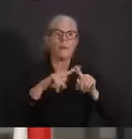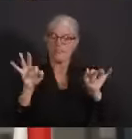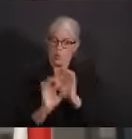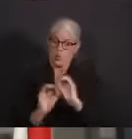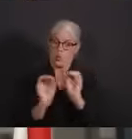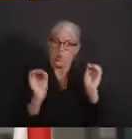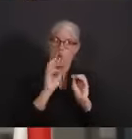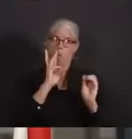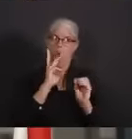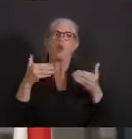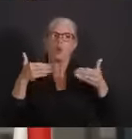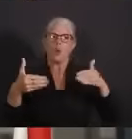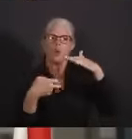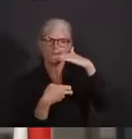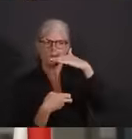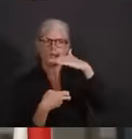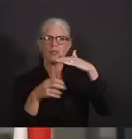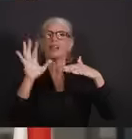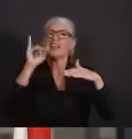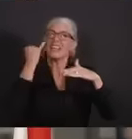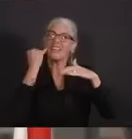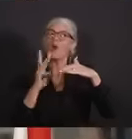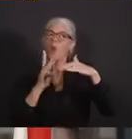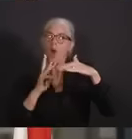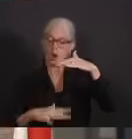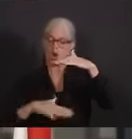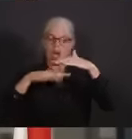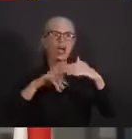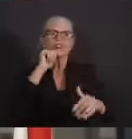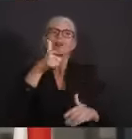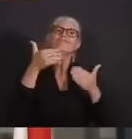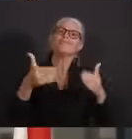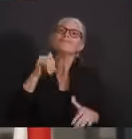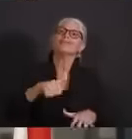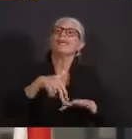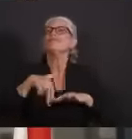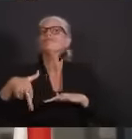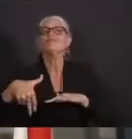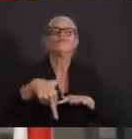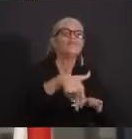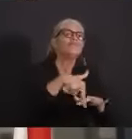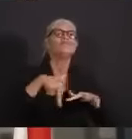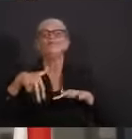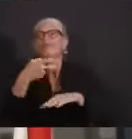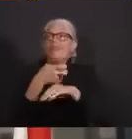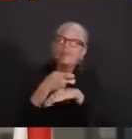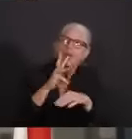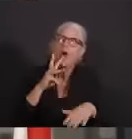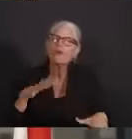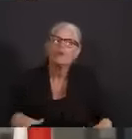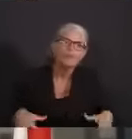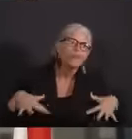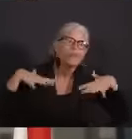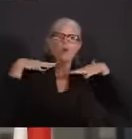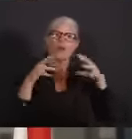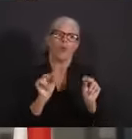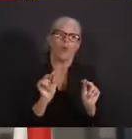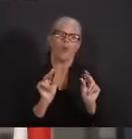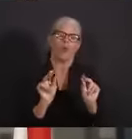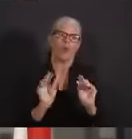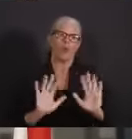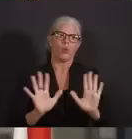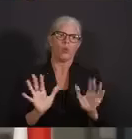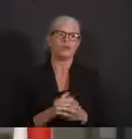2nd floor to escape the storm surge. Please do not. If you have storm surge coming in, please just do not go to the lowest level of your home. Do